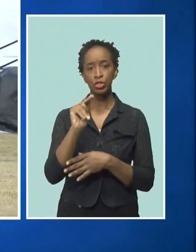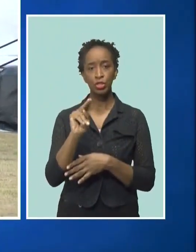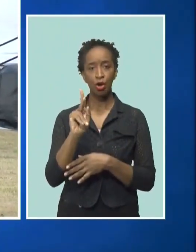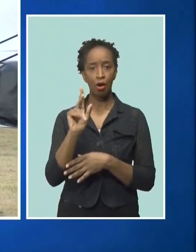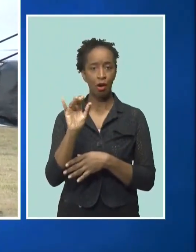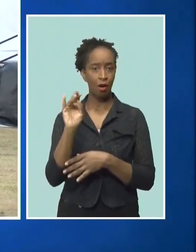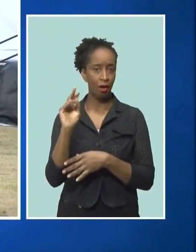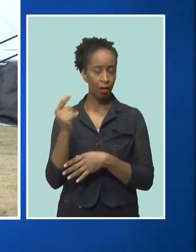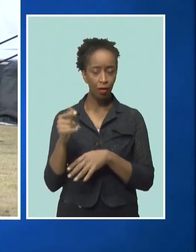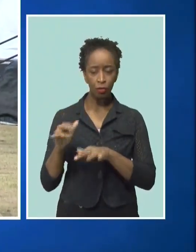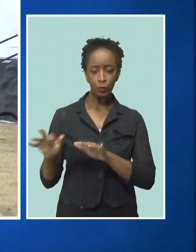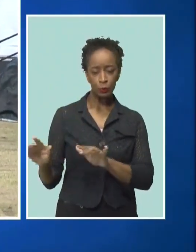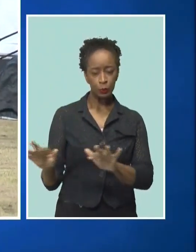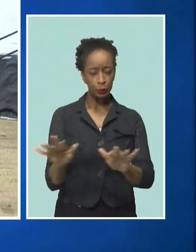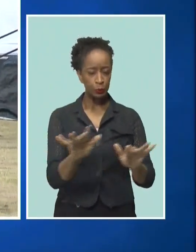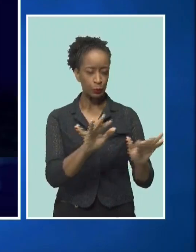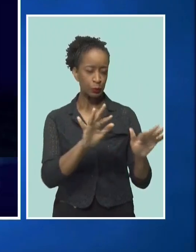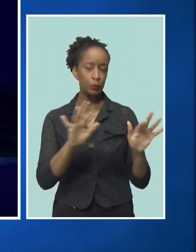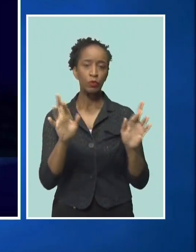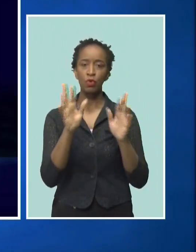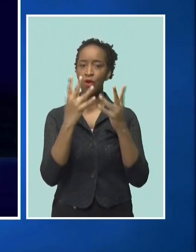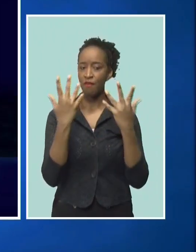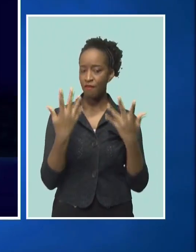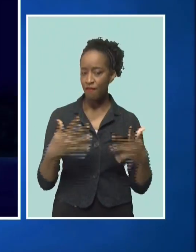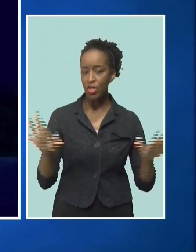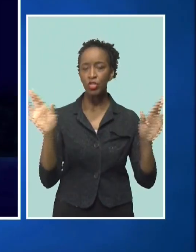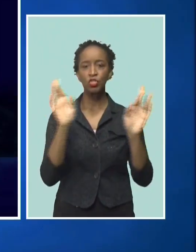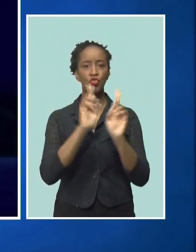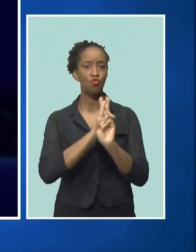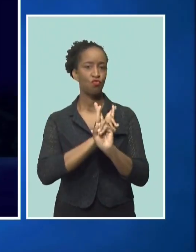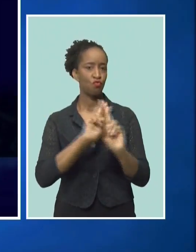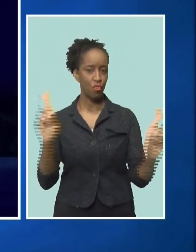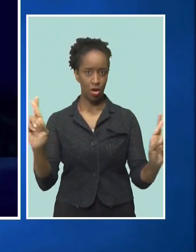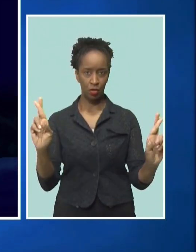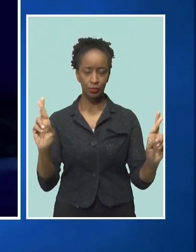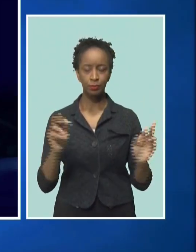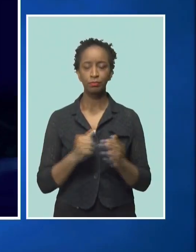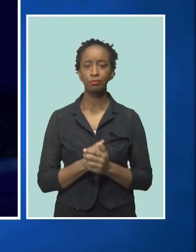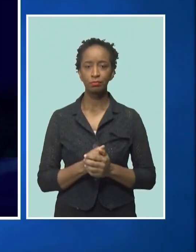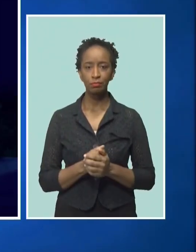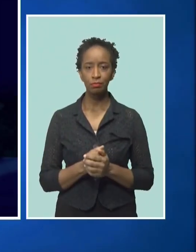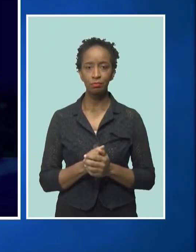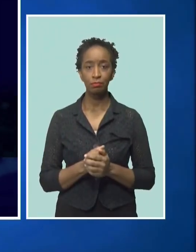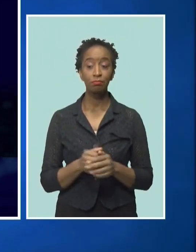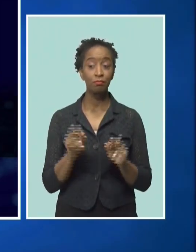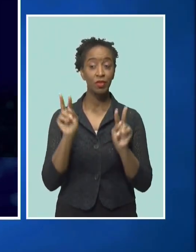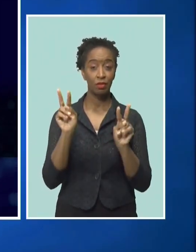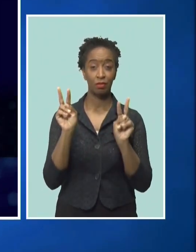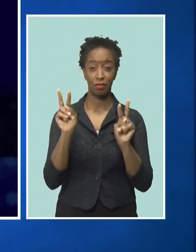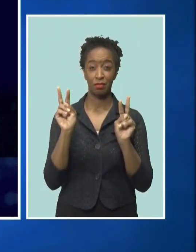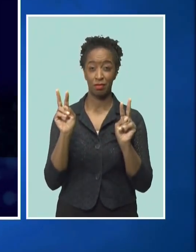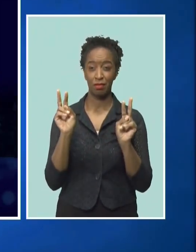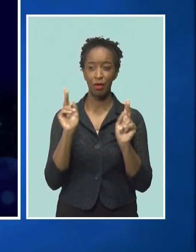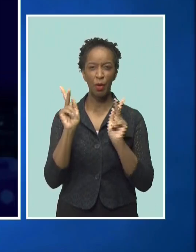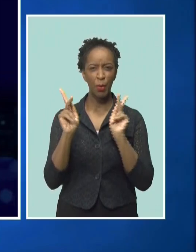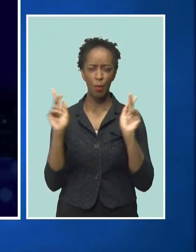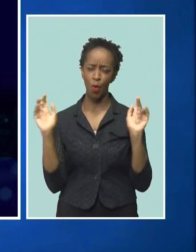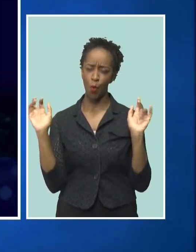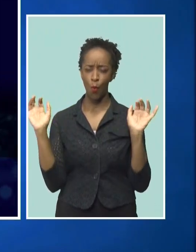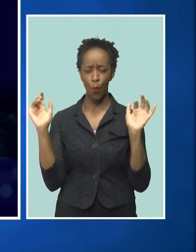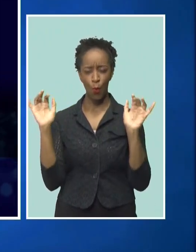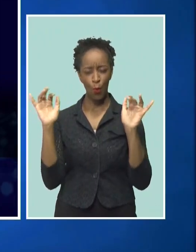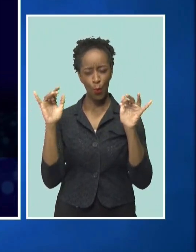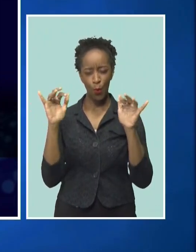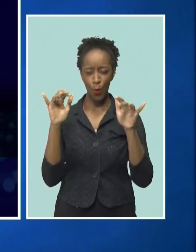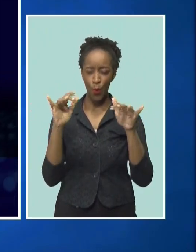gather as a family. Archers Bay is ready, and we are looking forward to a massive turnout for that fun feast